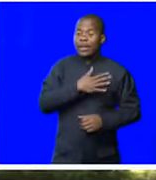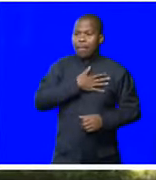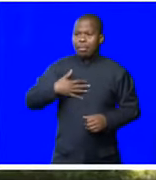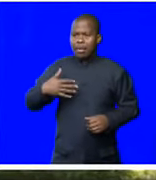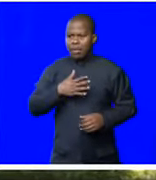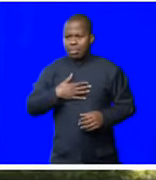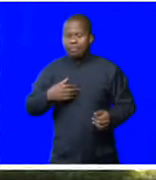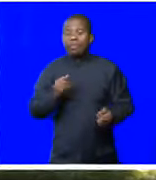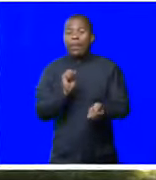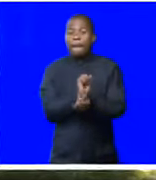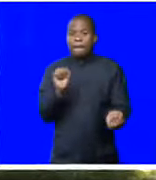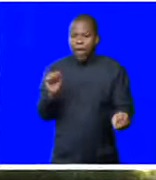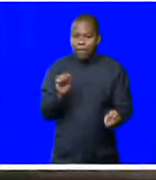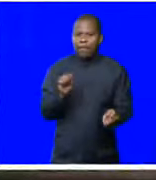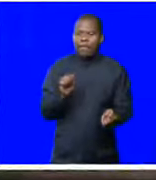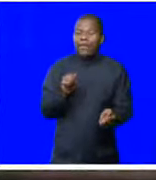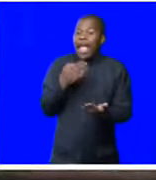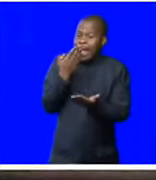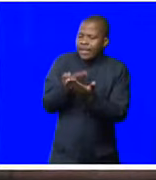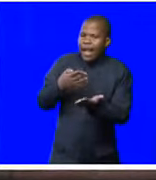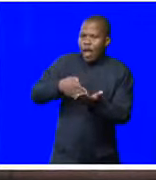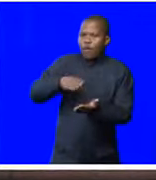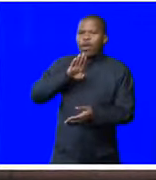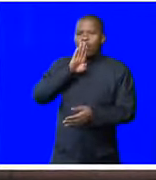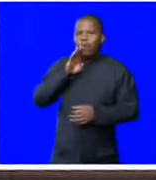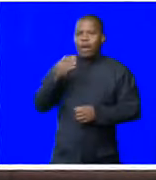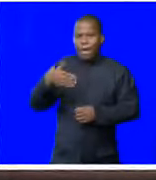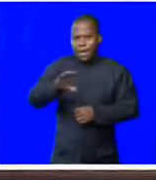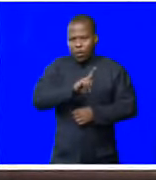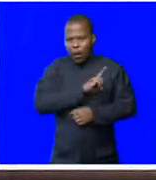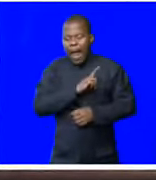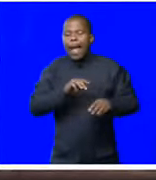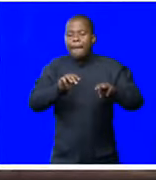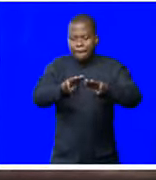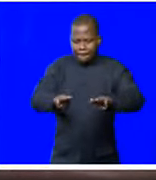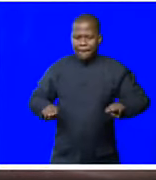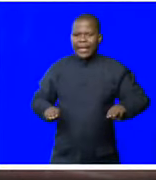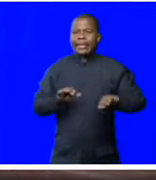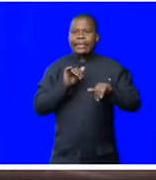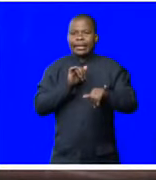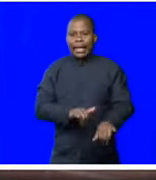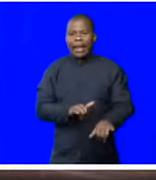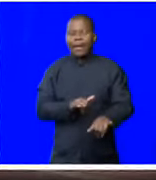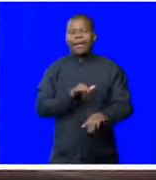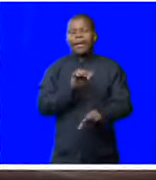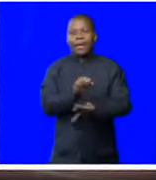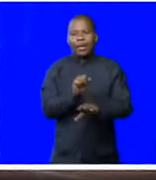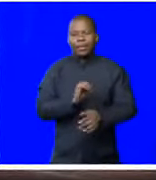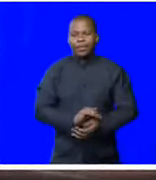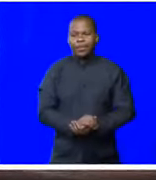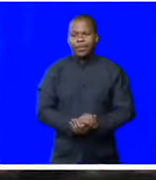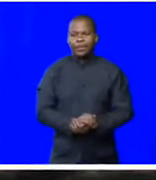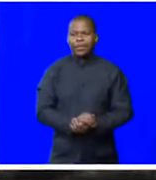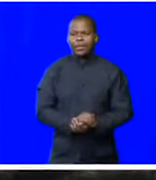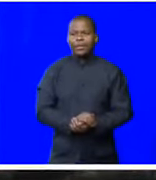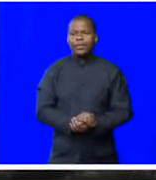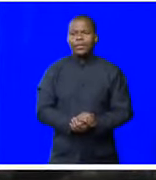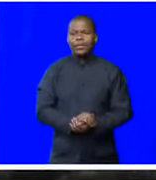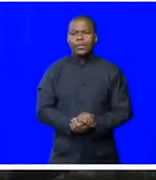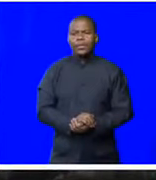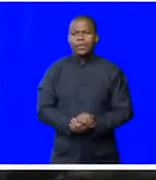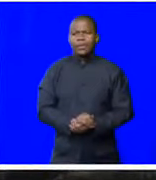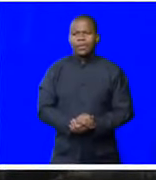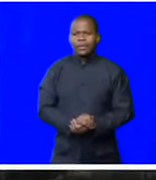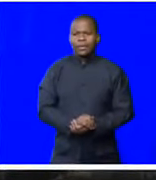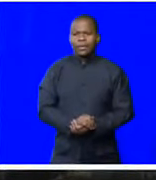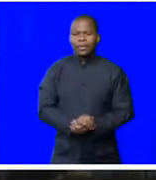for forgiveness from those that they have wronged for them to live harmoniously. Reporting for Eswatini TV News, I'm Kian Msibi with